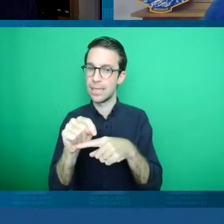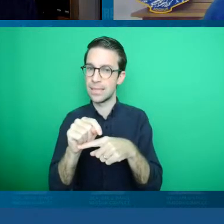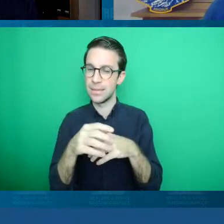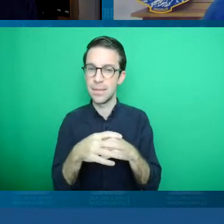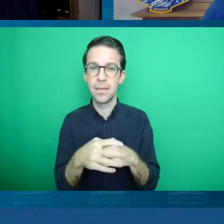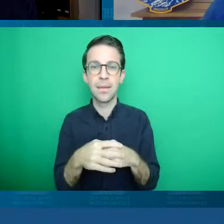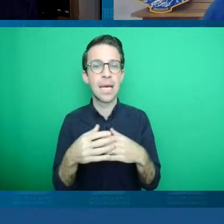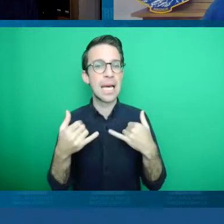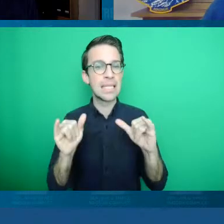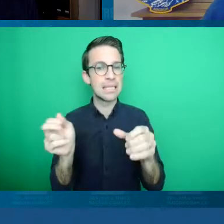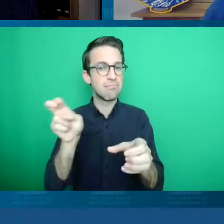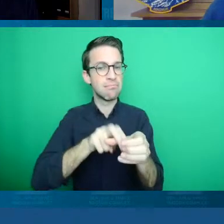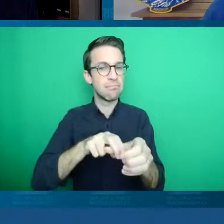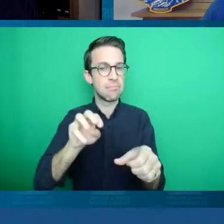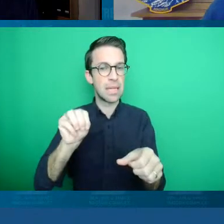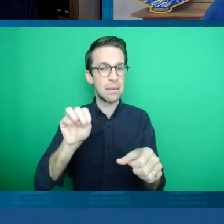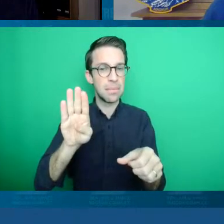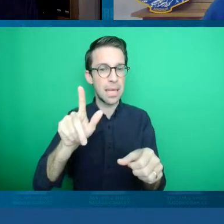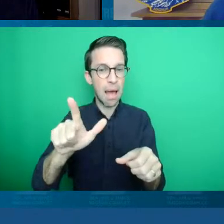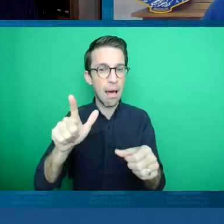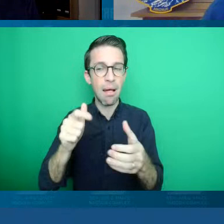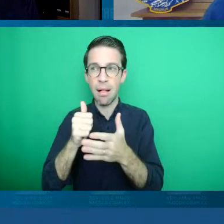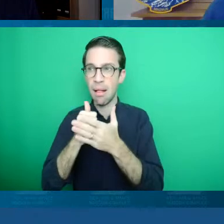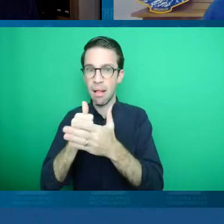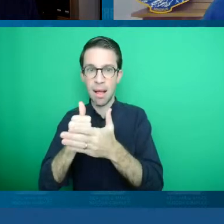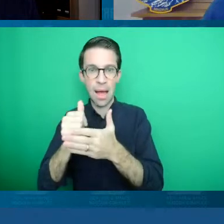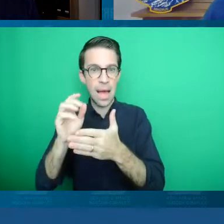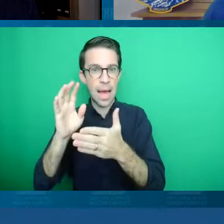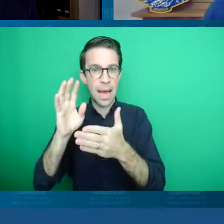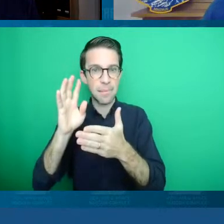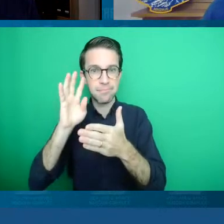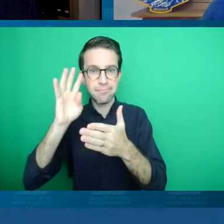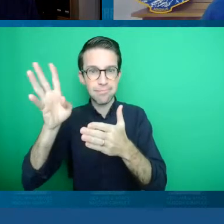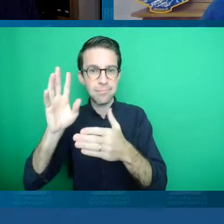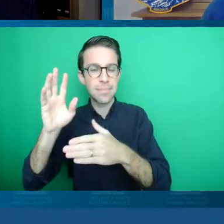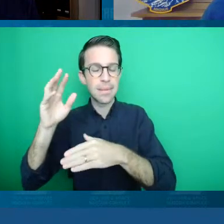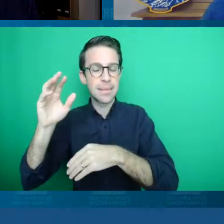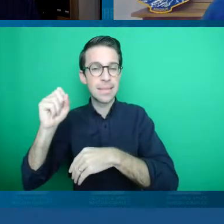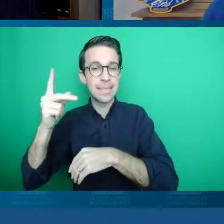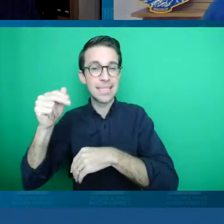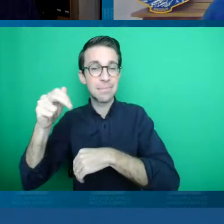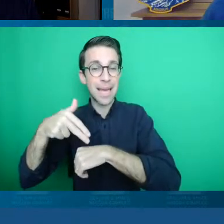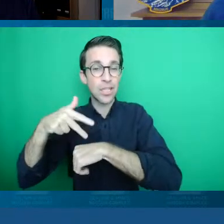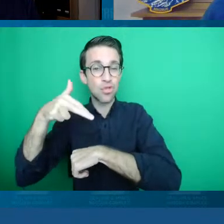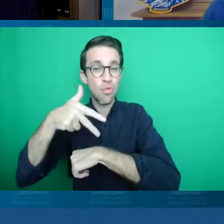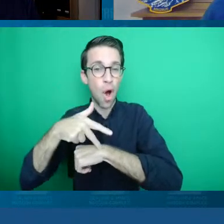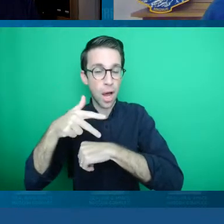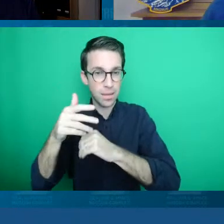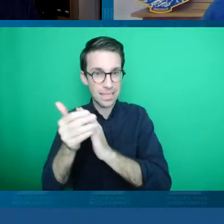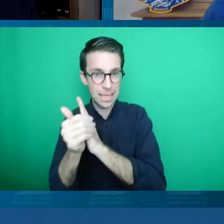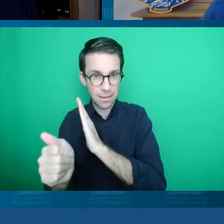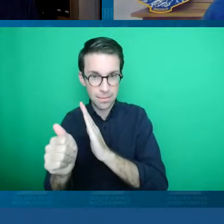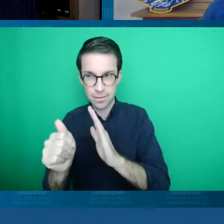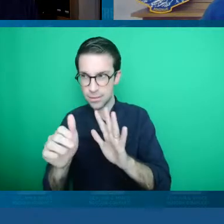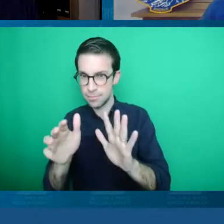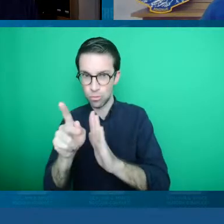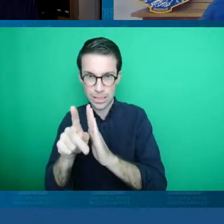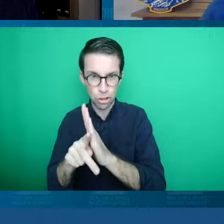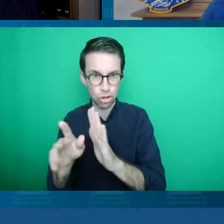in the NBL to help develop spacewalk procedures and keep my skills up to speed to ensure